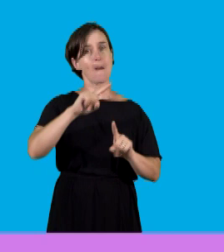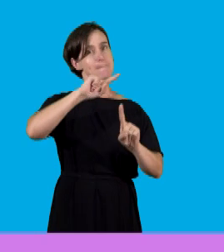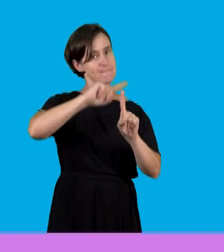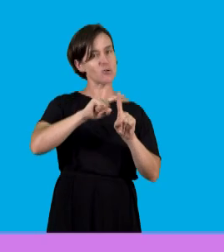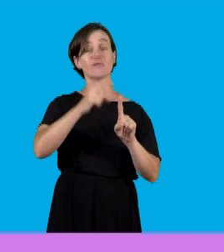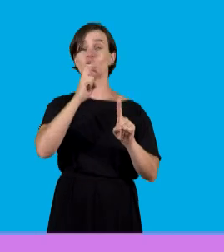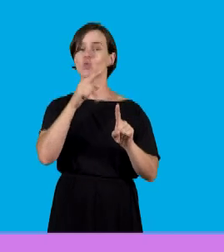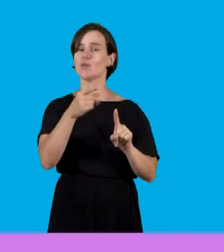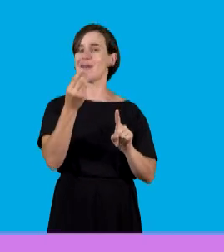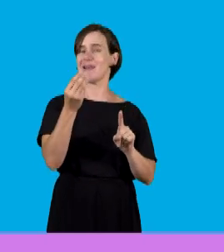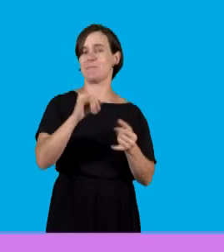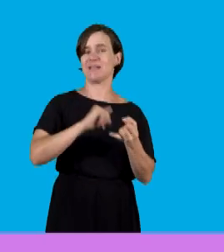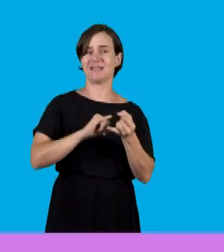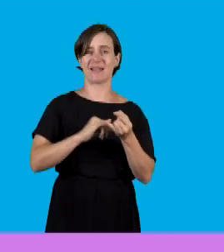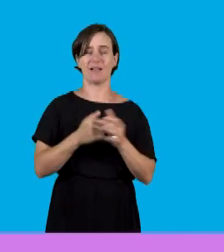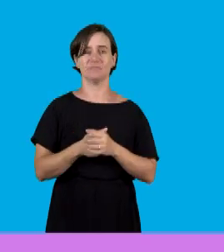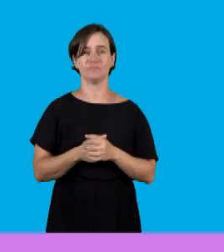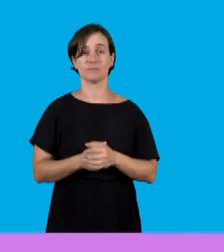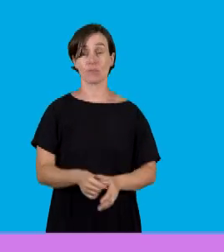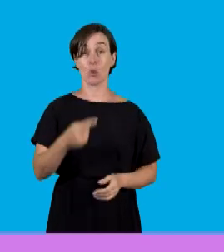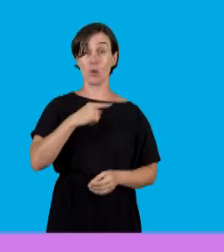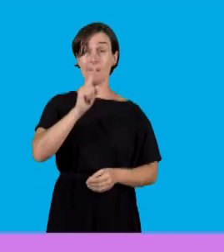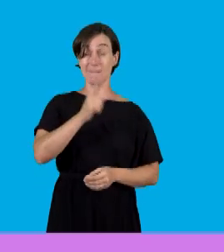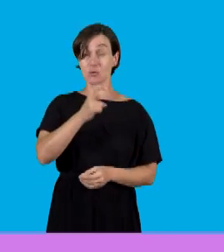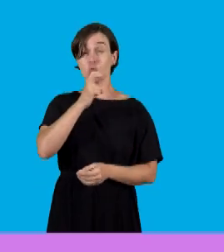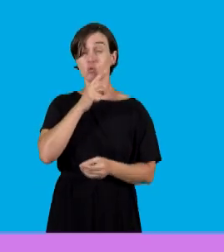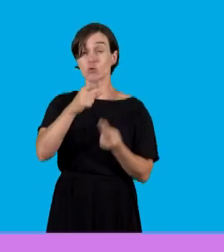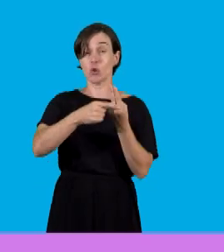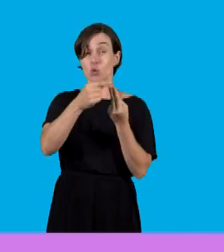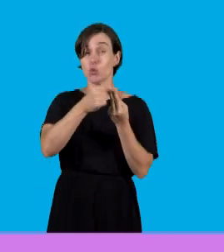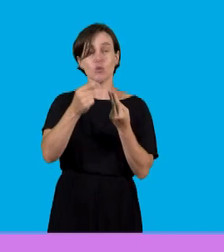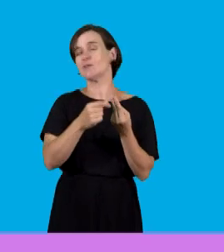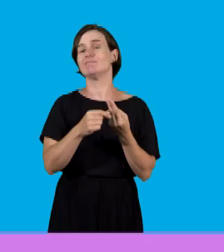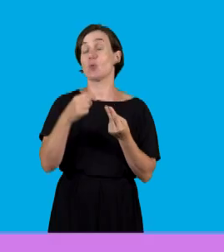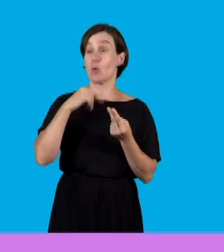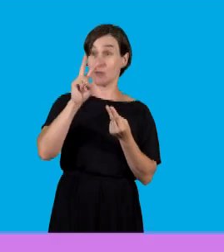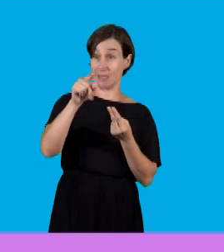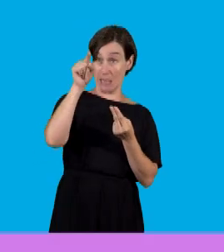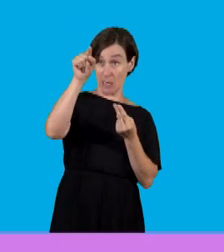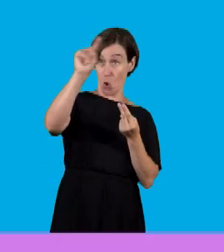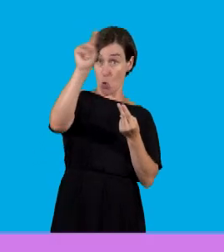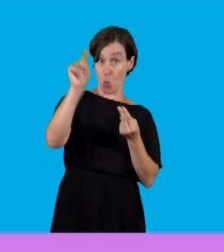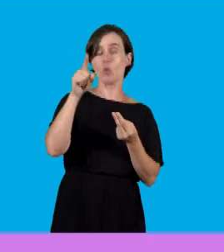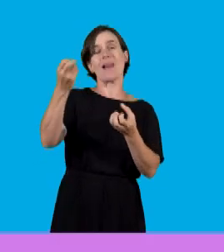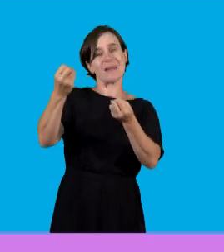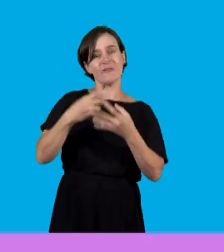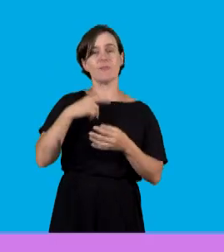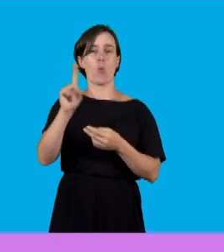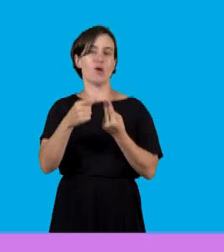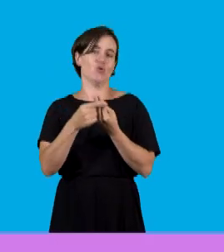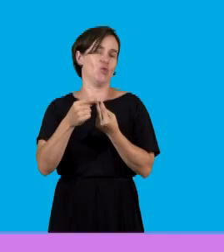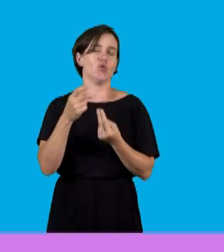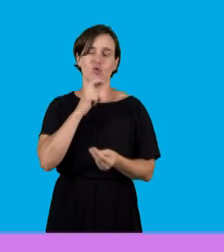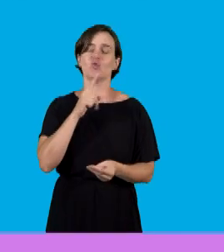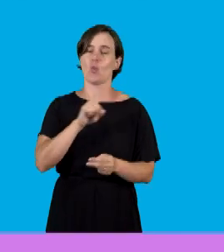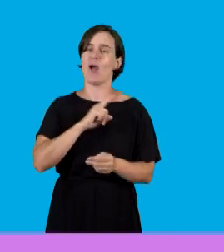Advantages of a number scale. The ratios have no units, so you're not working with any specific units. You will be directed by the question how you should leave your units